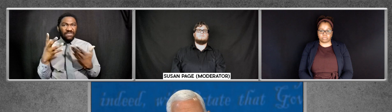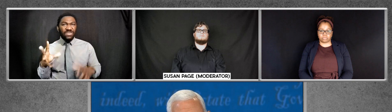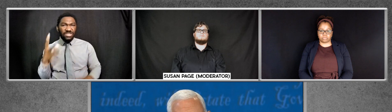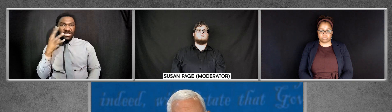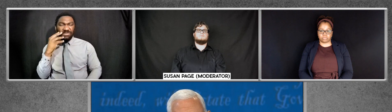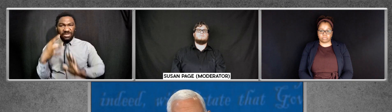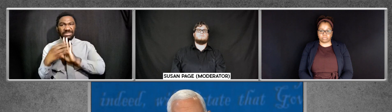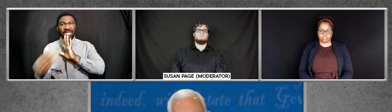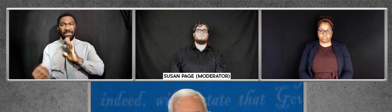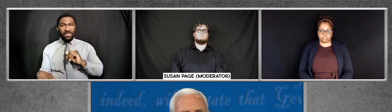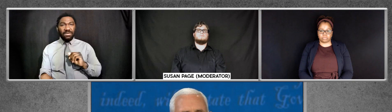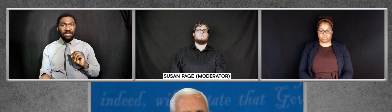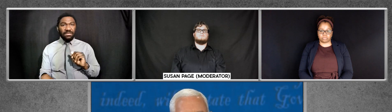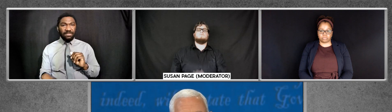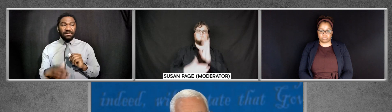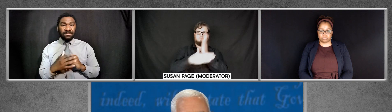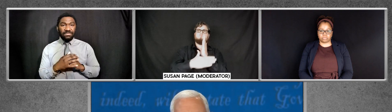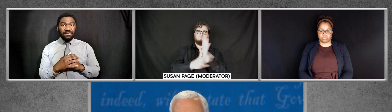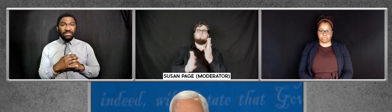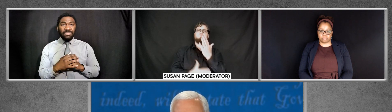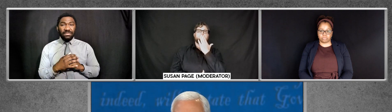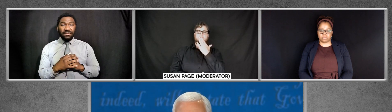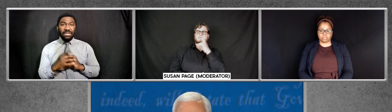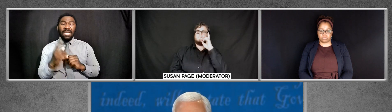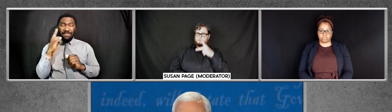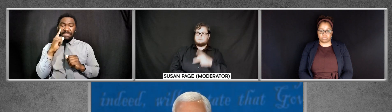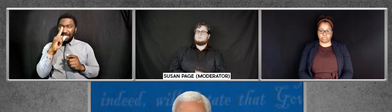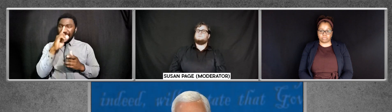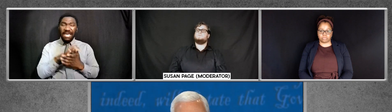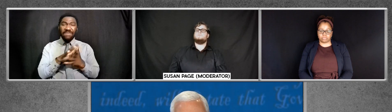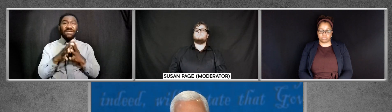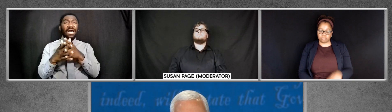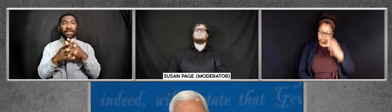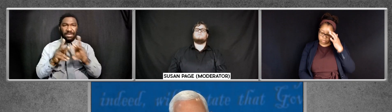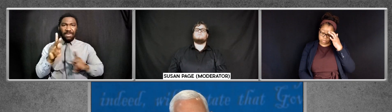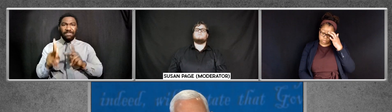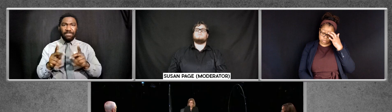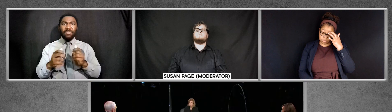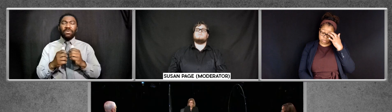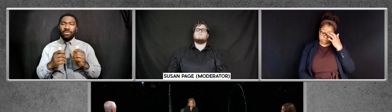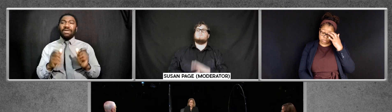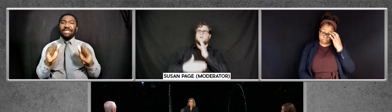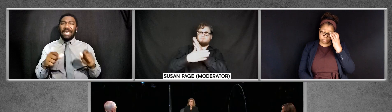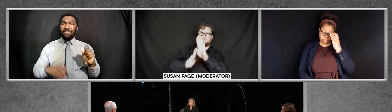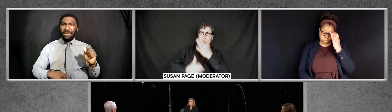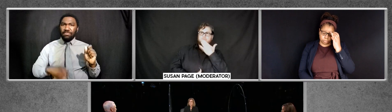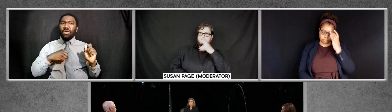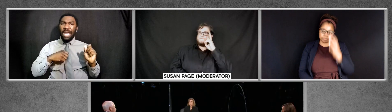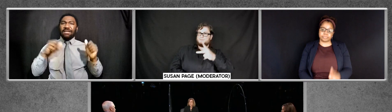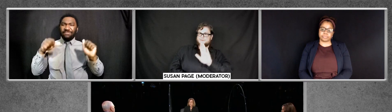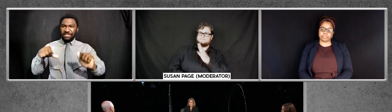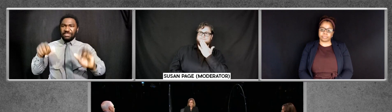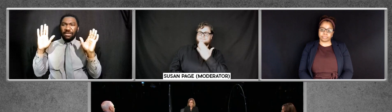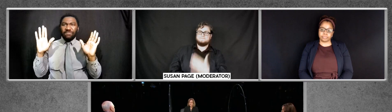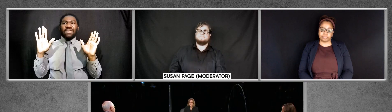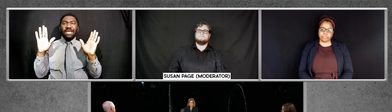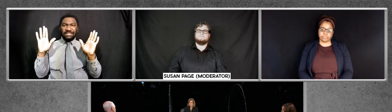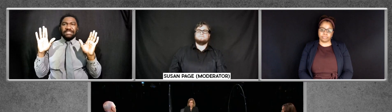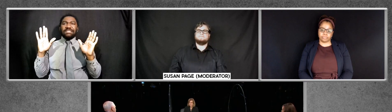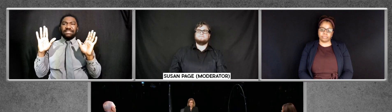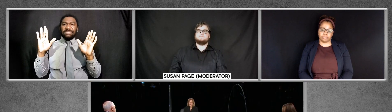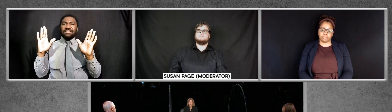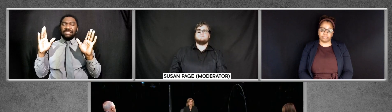the health of America first, and the American people, I believe with my heart, can be proud of the sacrifices they have made. It's saved